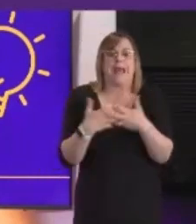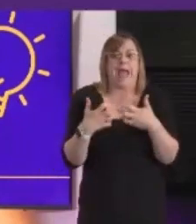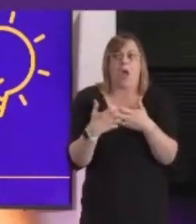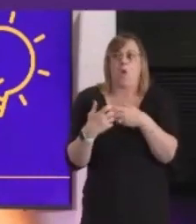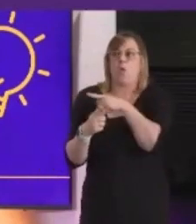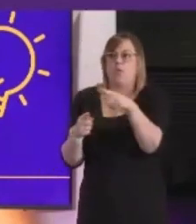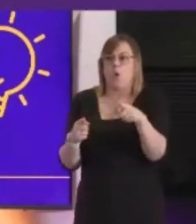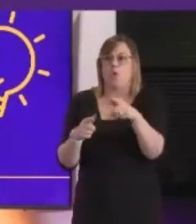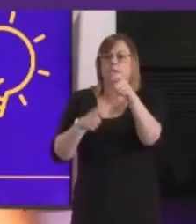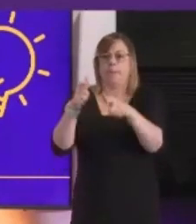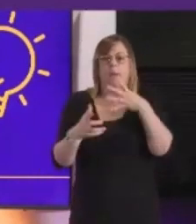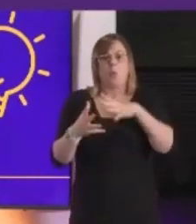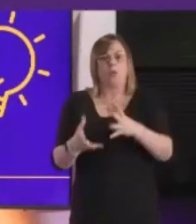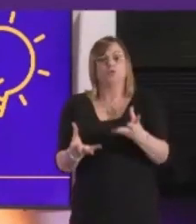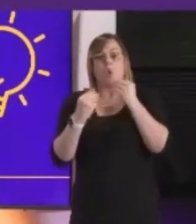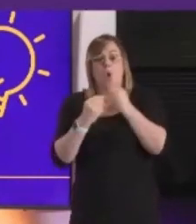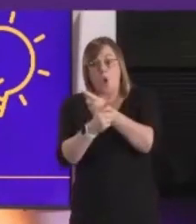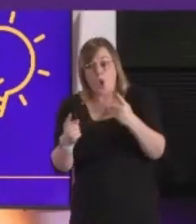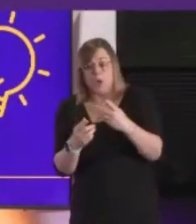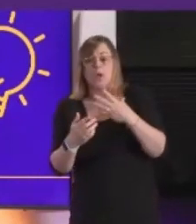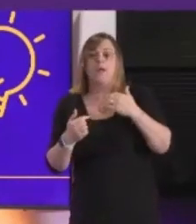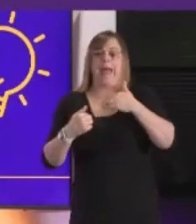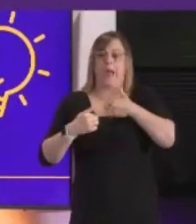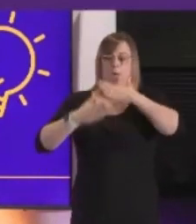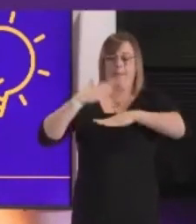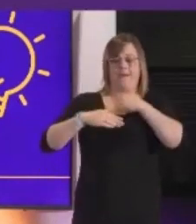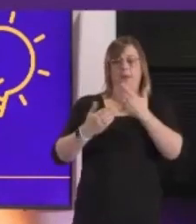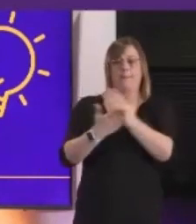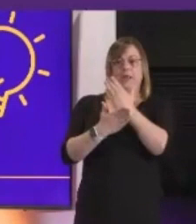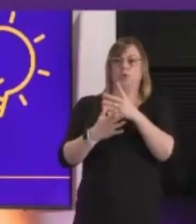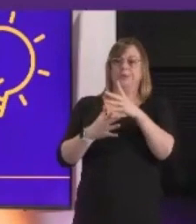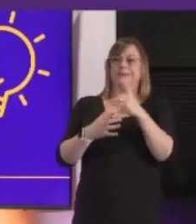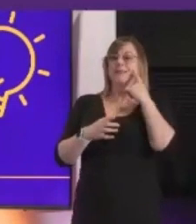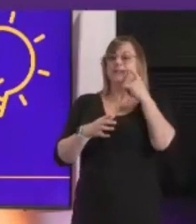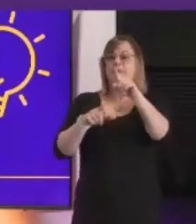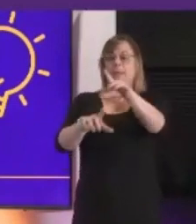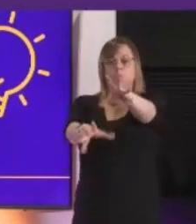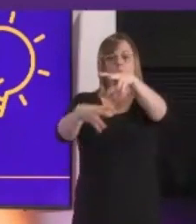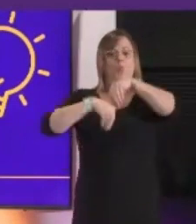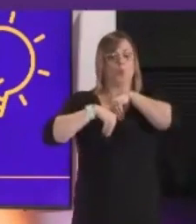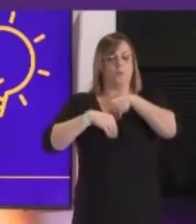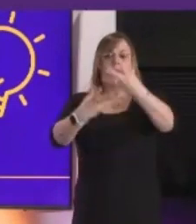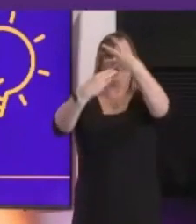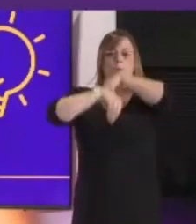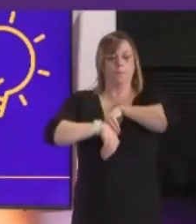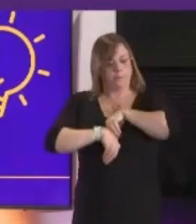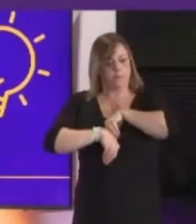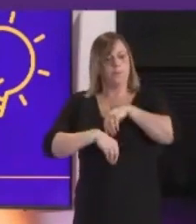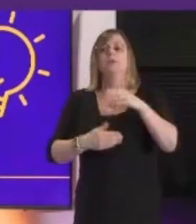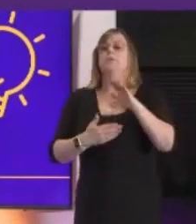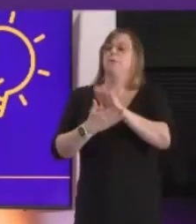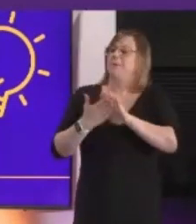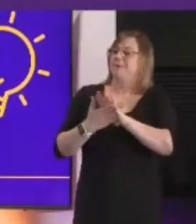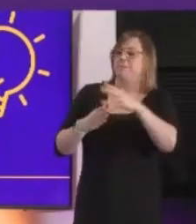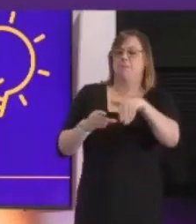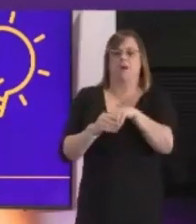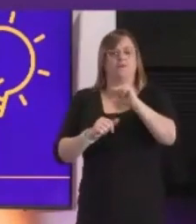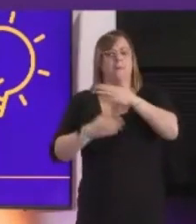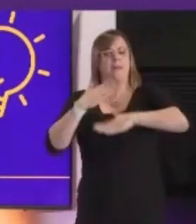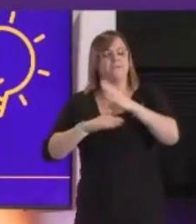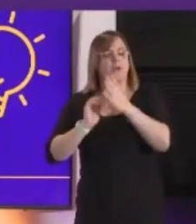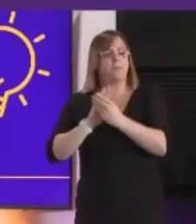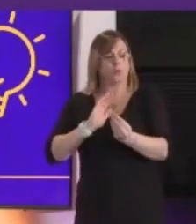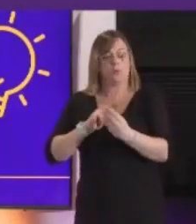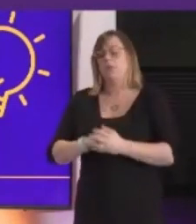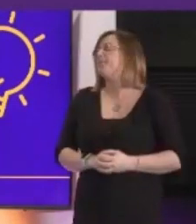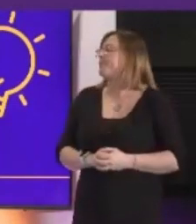and how they would like us to behave to make it easy for them to adopt the easy stuff. I'm guessing that's part of that behavioural sort of model. Yeah, of